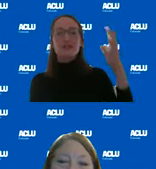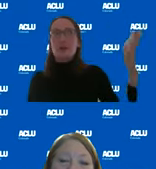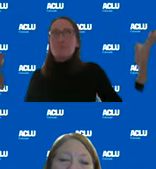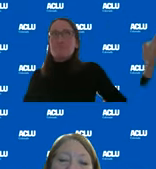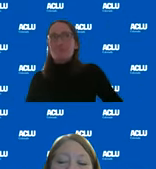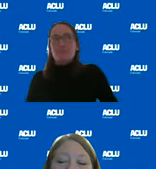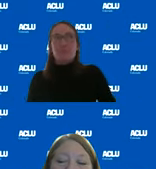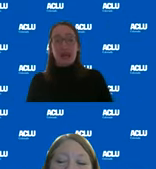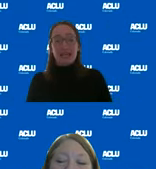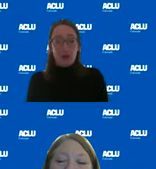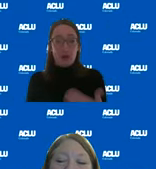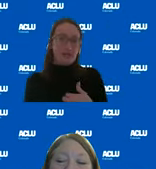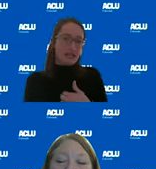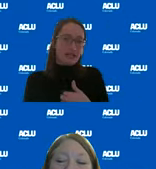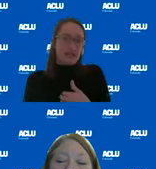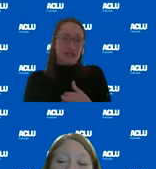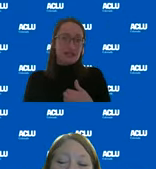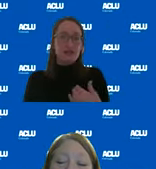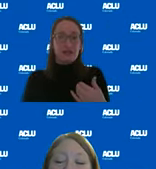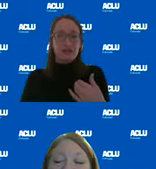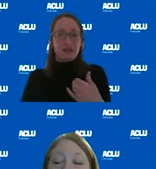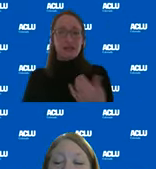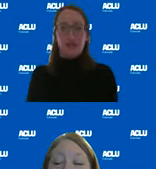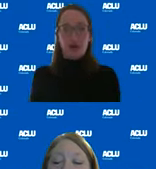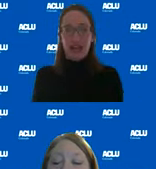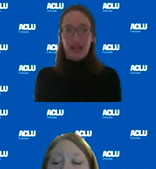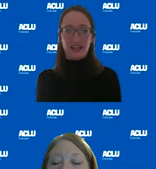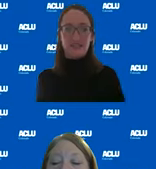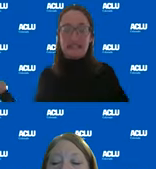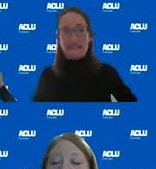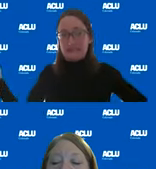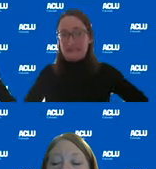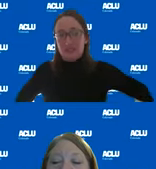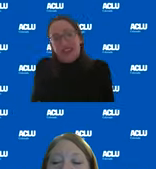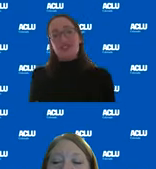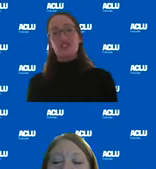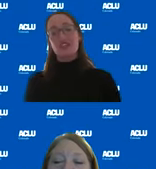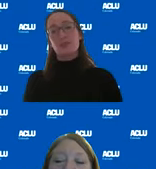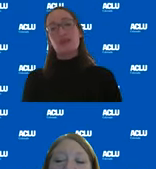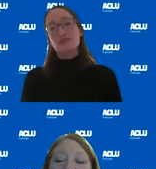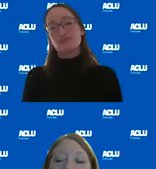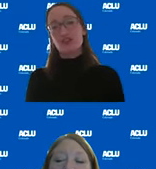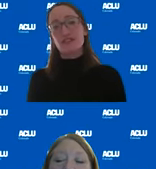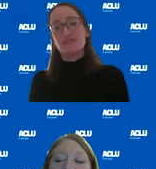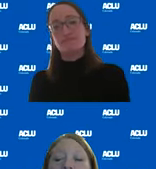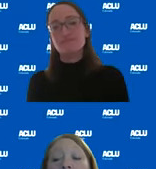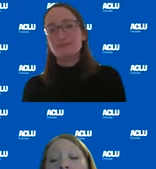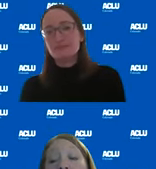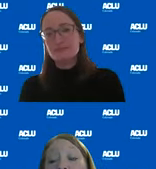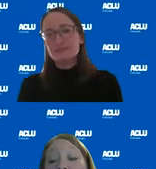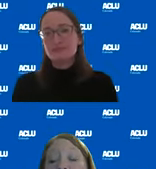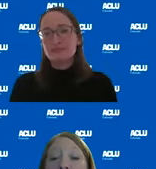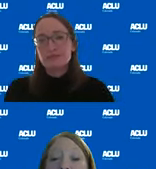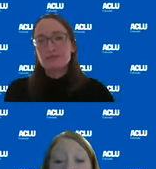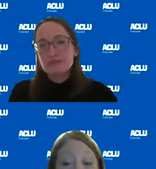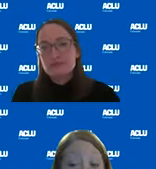counties. But we have a right to exercise the right to vote, and I think you should cast your ballot, so tell your friends. I think